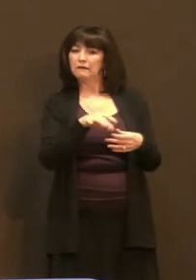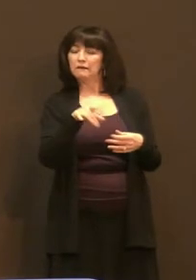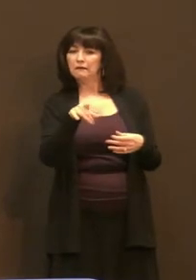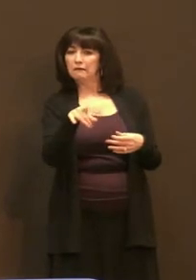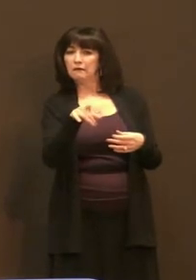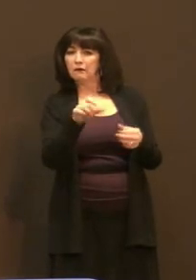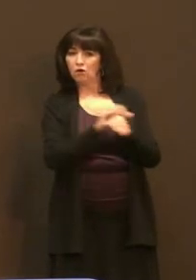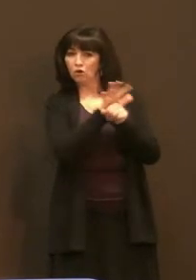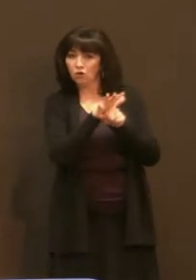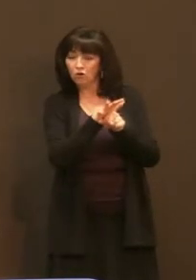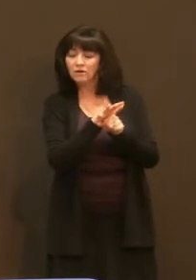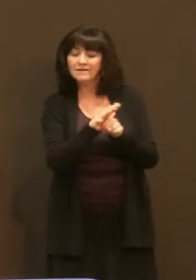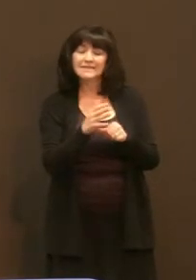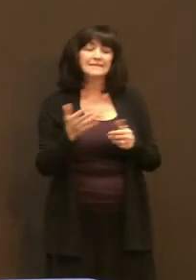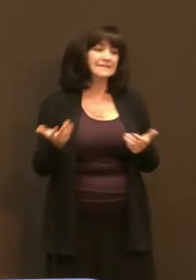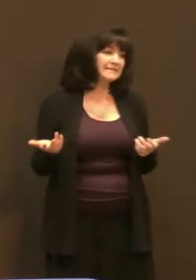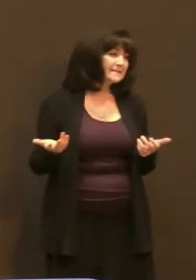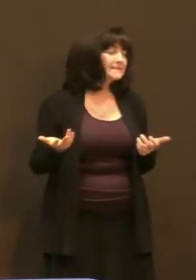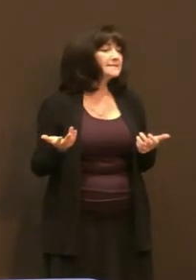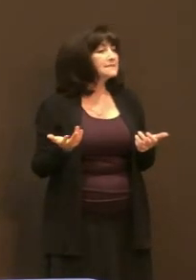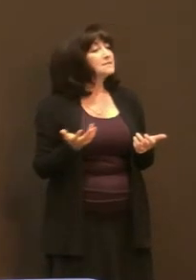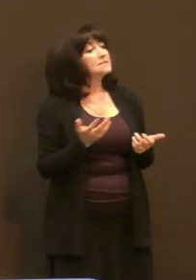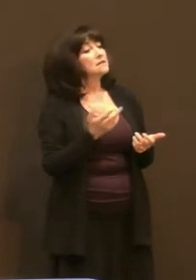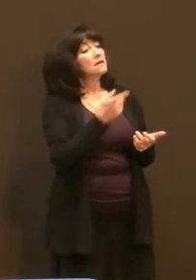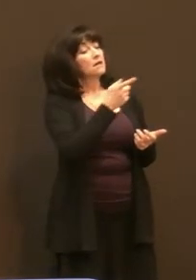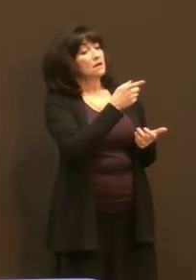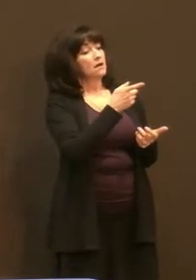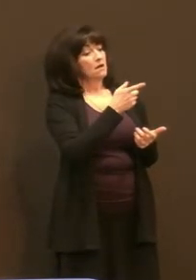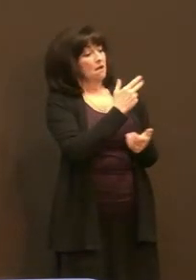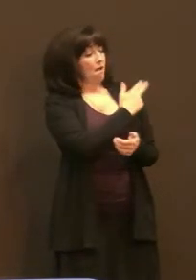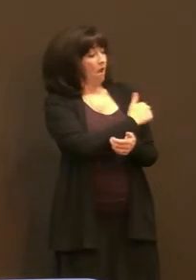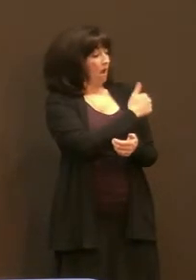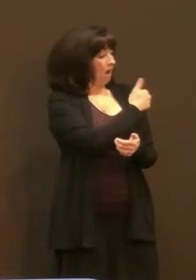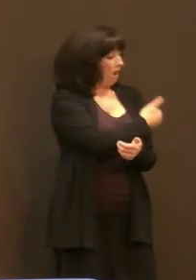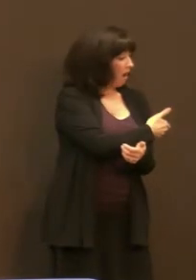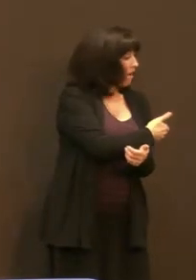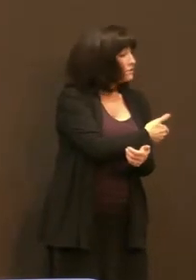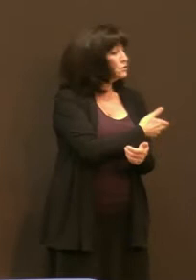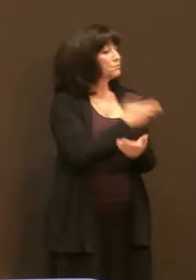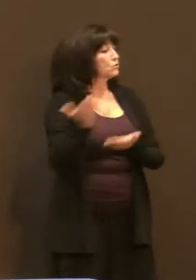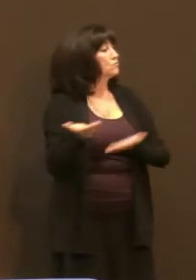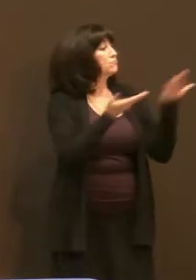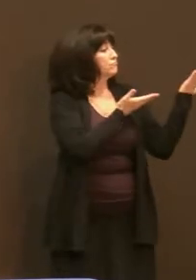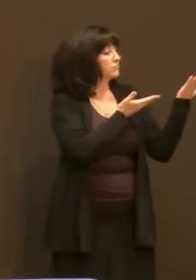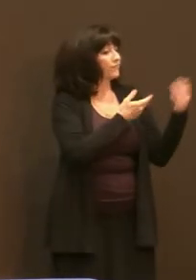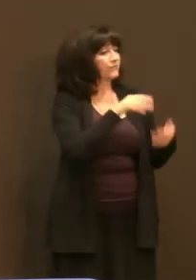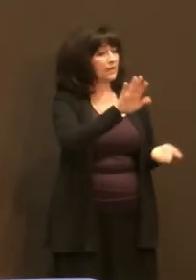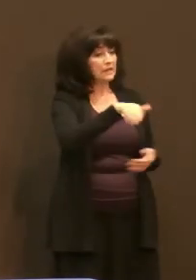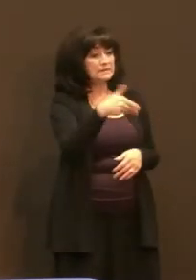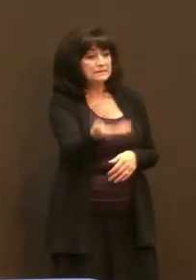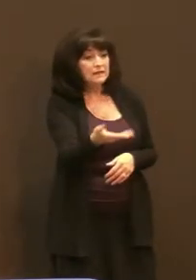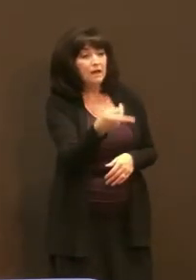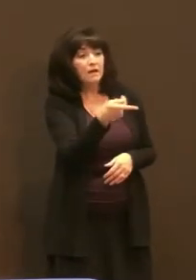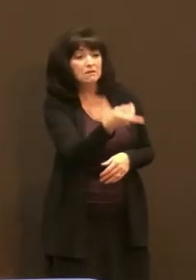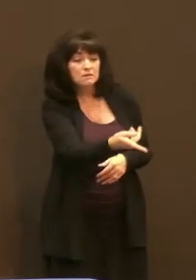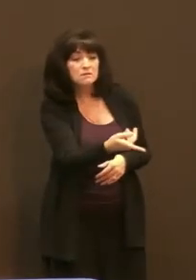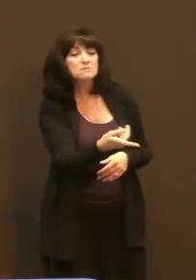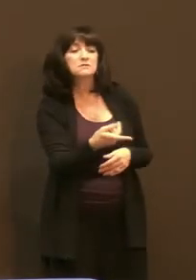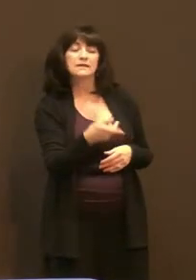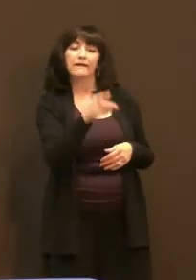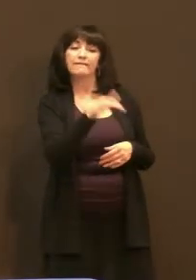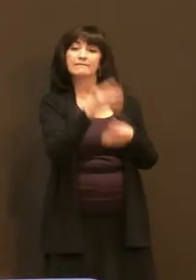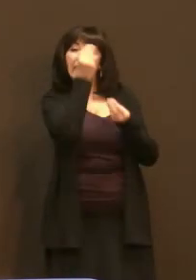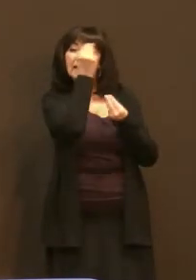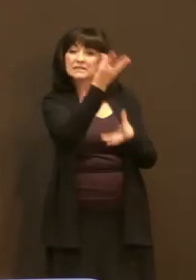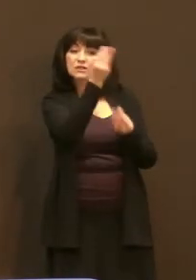it relates to cases and hospitalizations and deaths, those data come into public